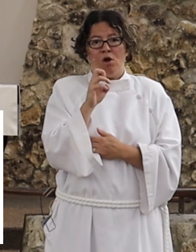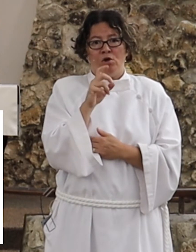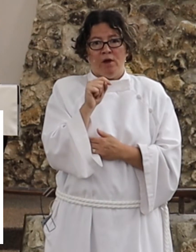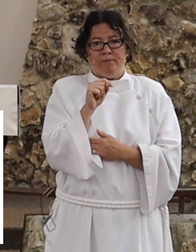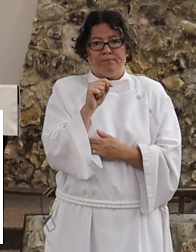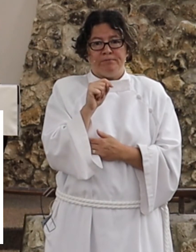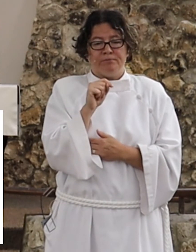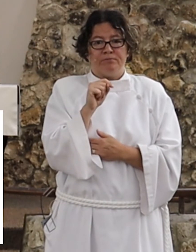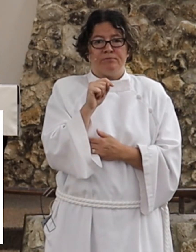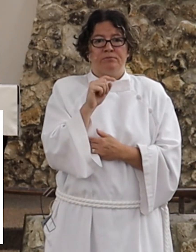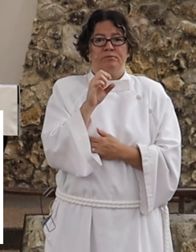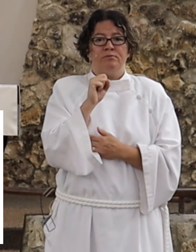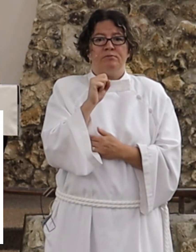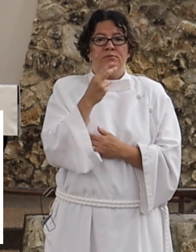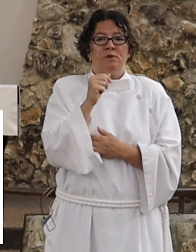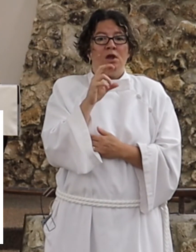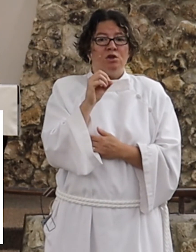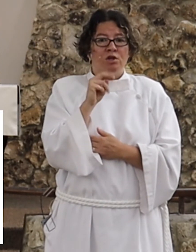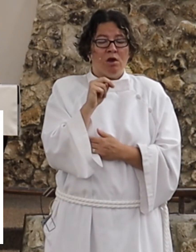Margaret,